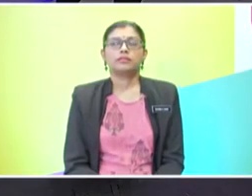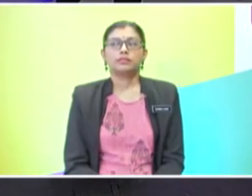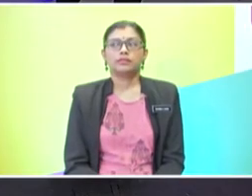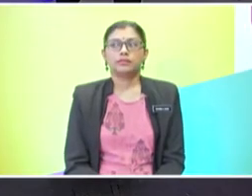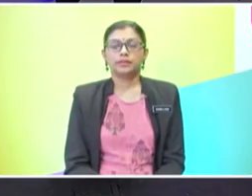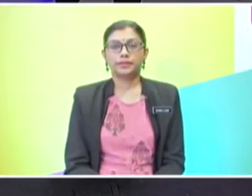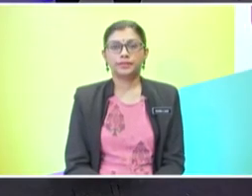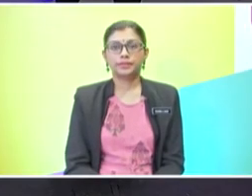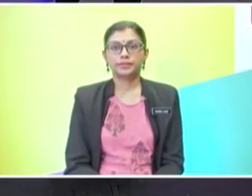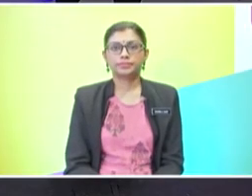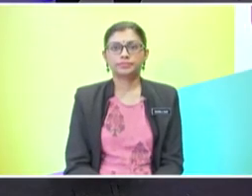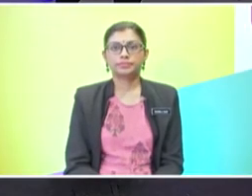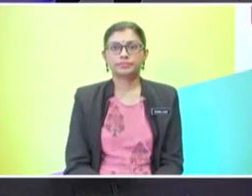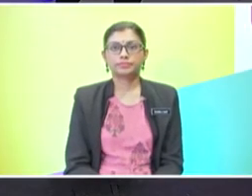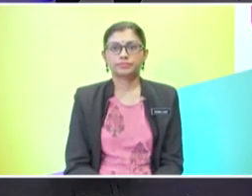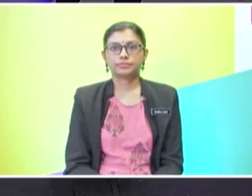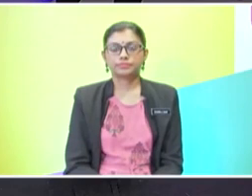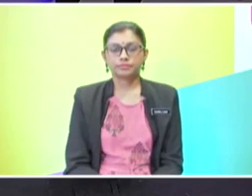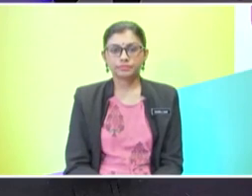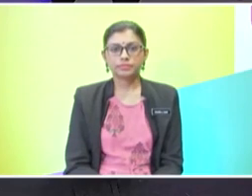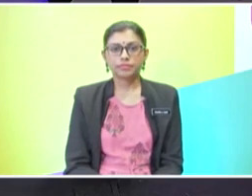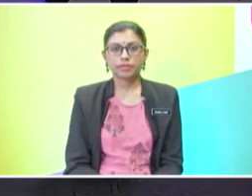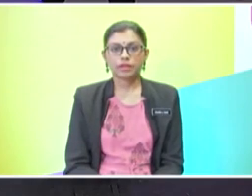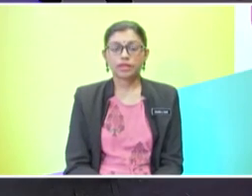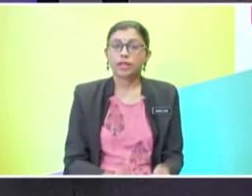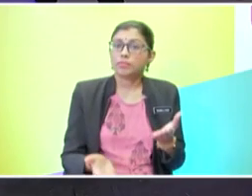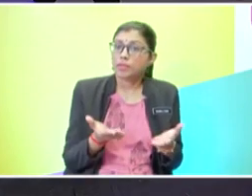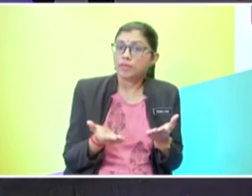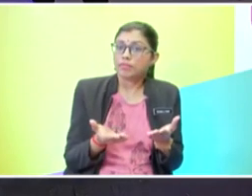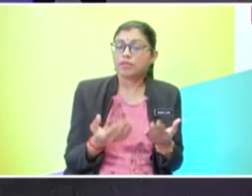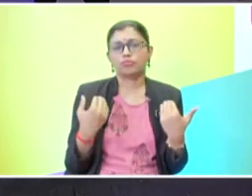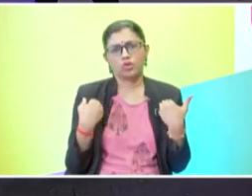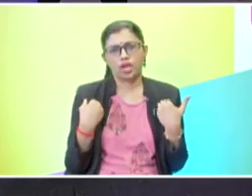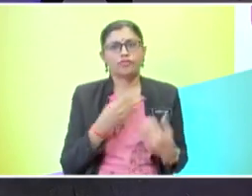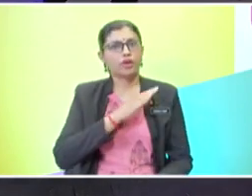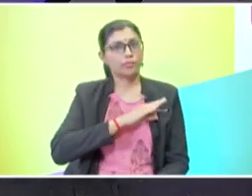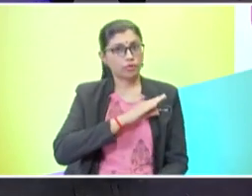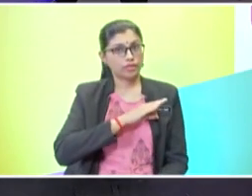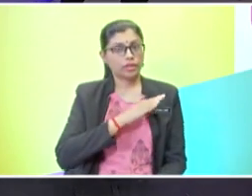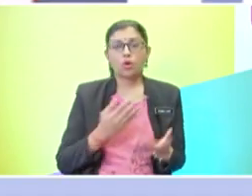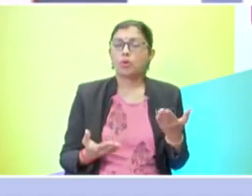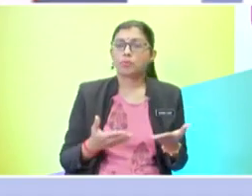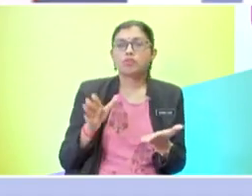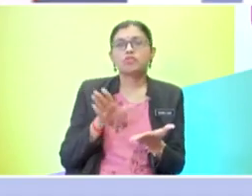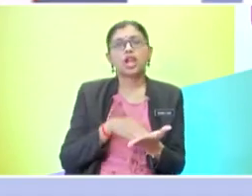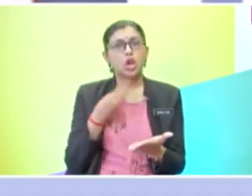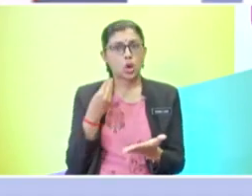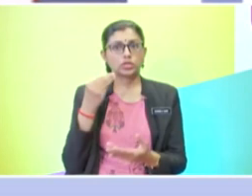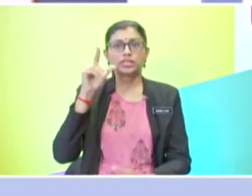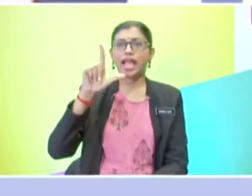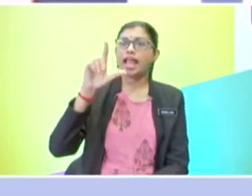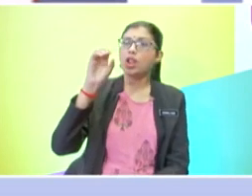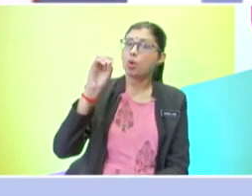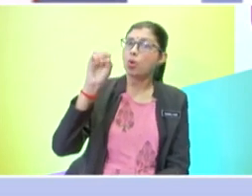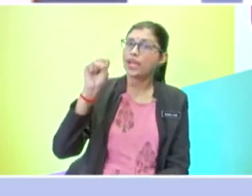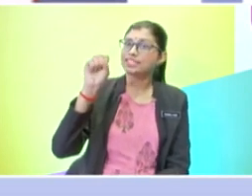on that? Maybe loss? Yes, okay. What is loss, kids? Okay, it happened or obtained when the cost